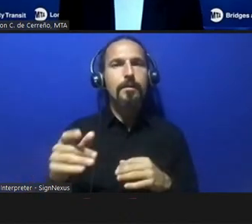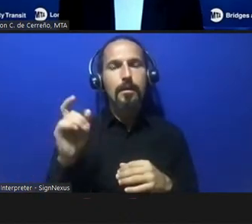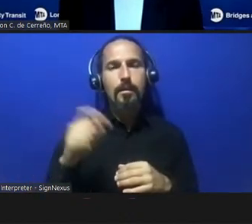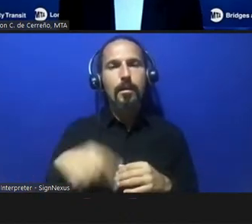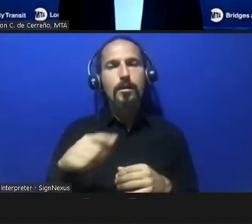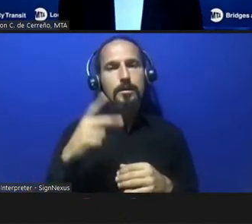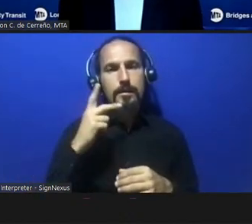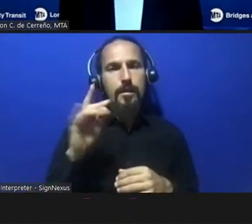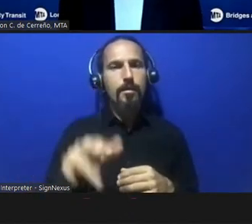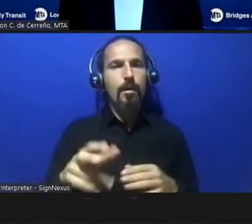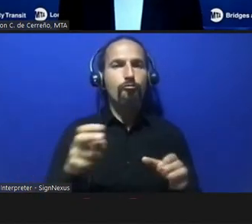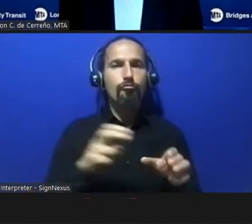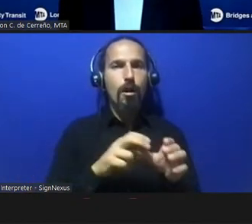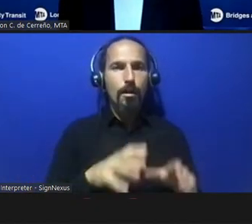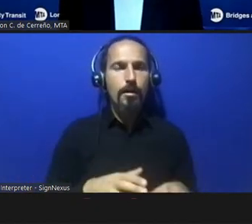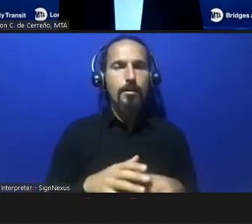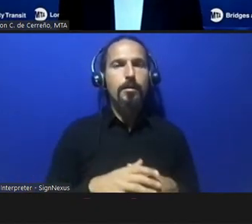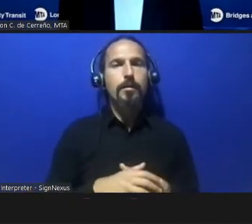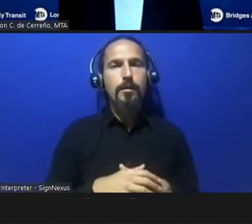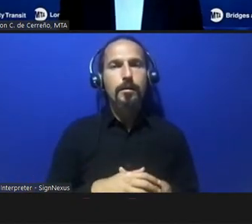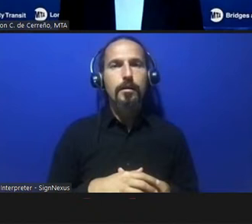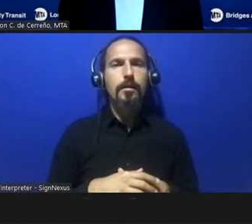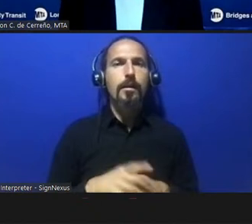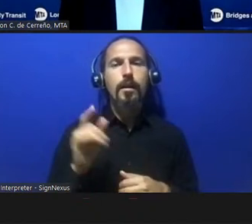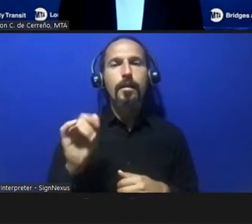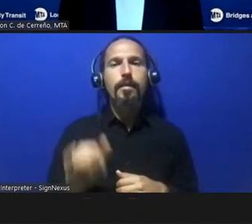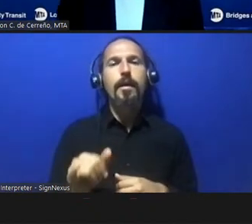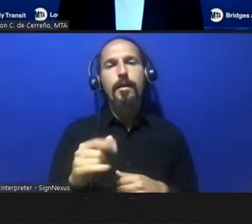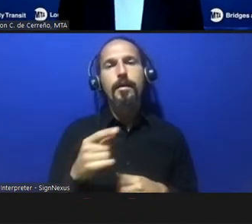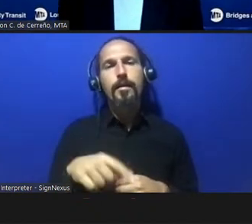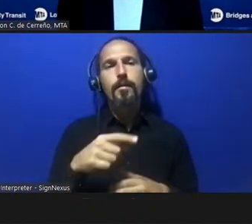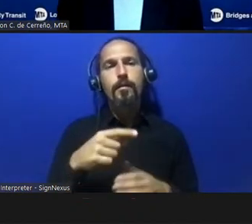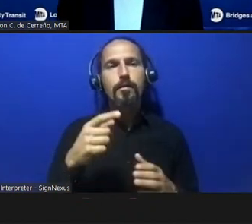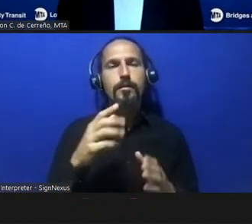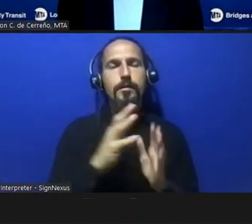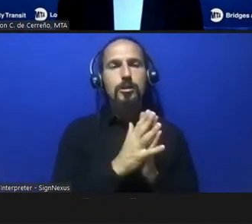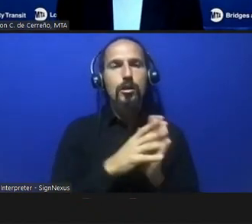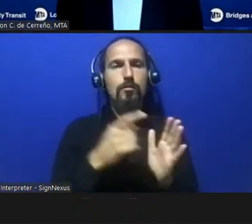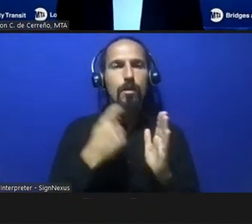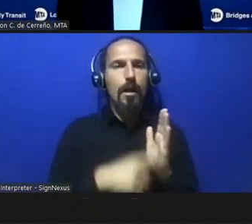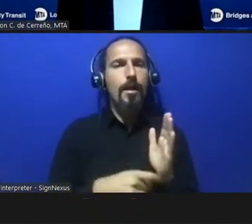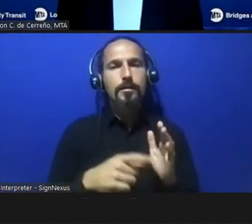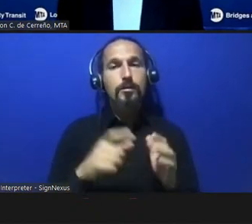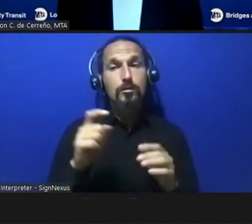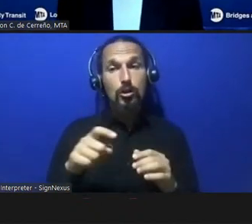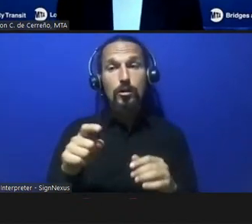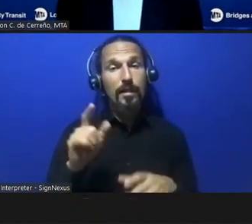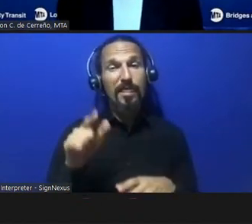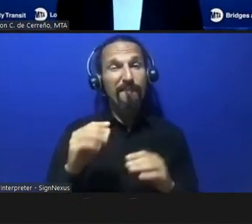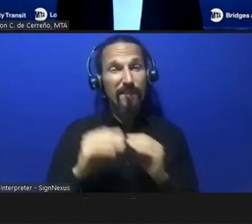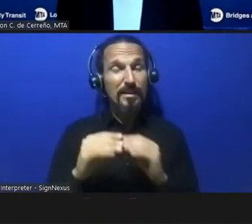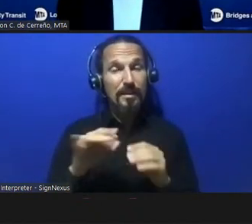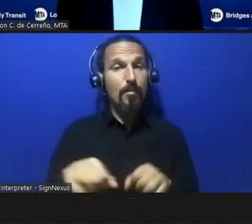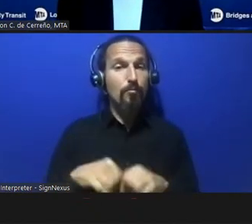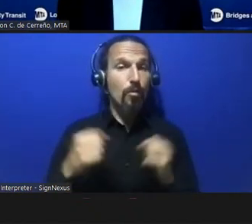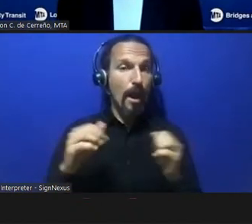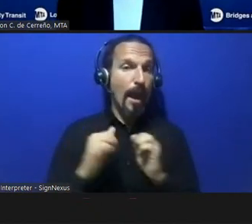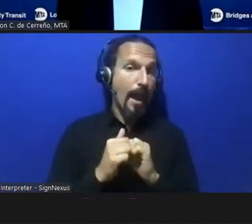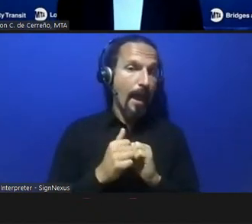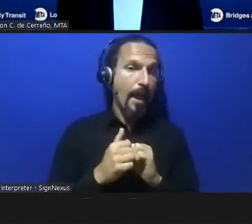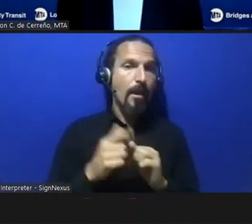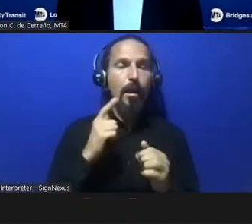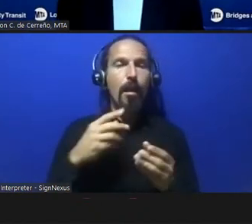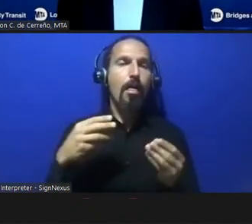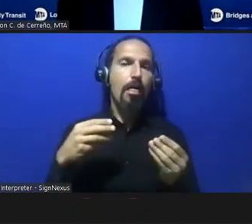writers states congestion pricing is the way to go well it is not fixing what is broken is the way not pouring